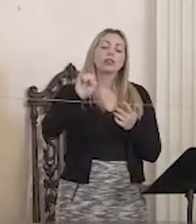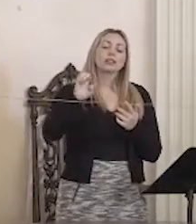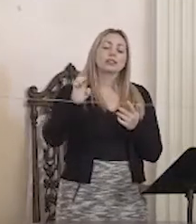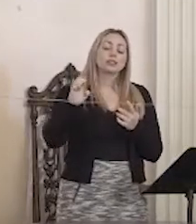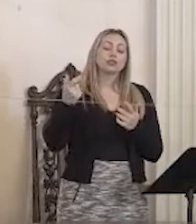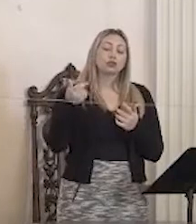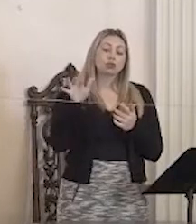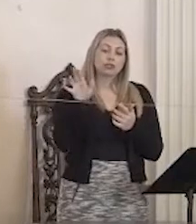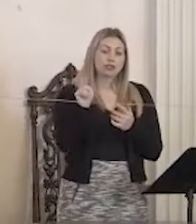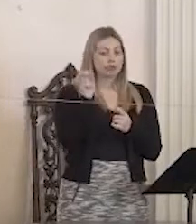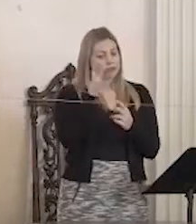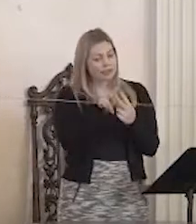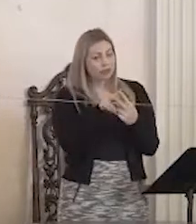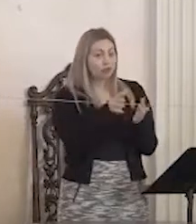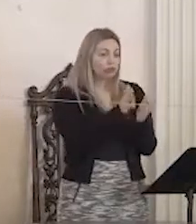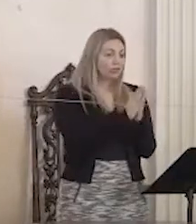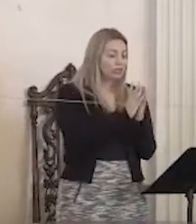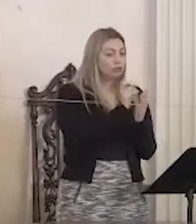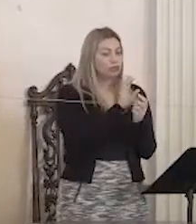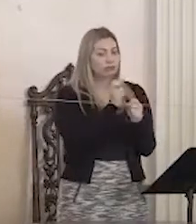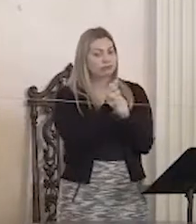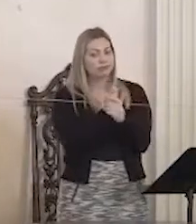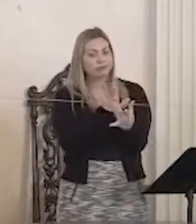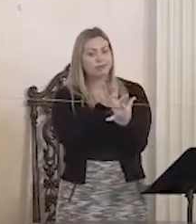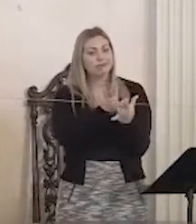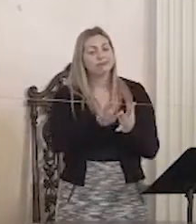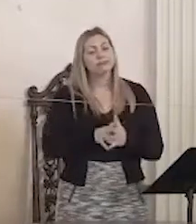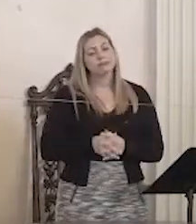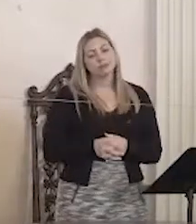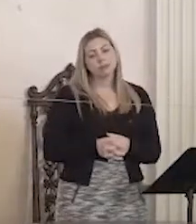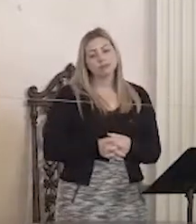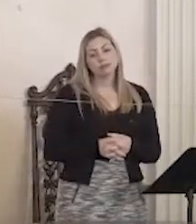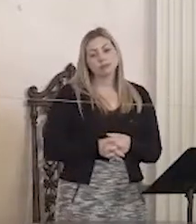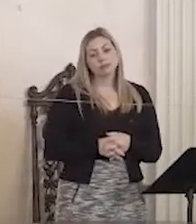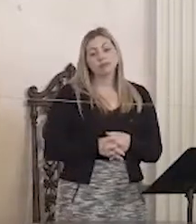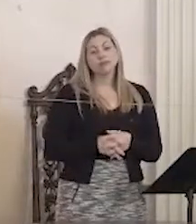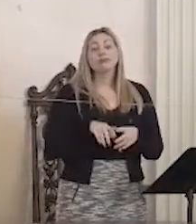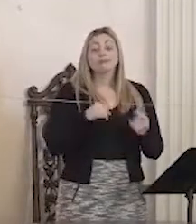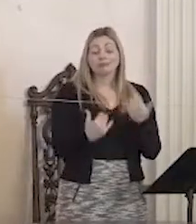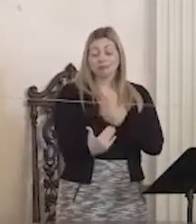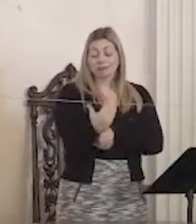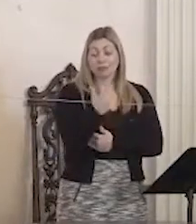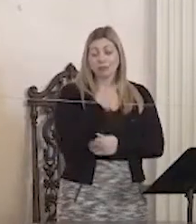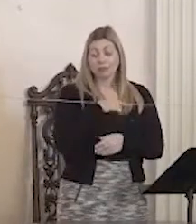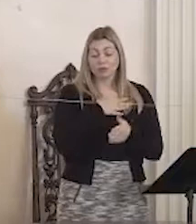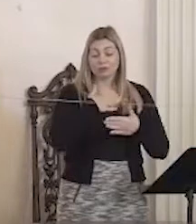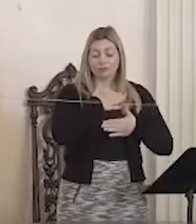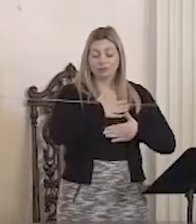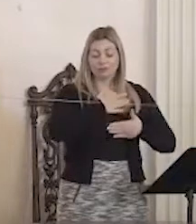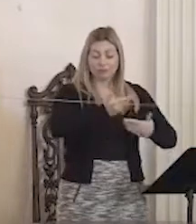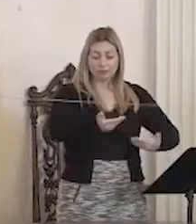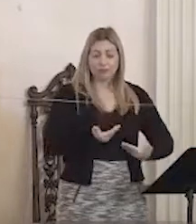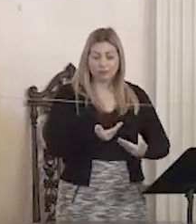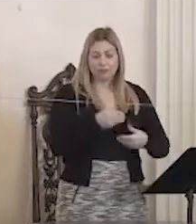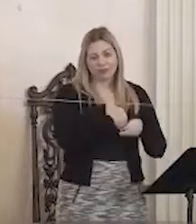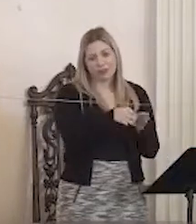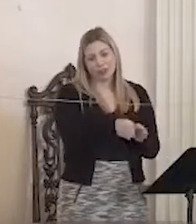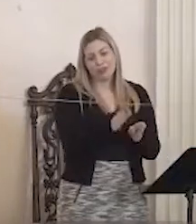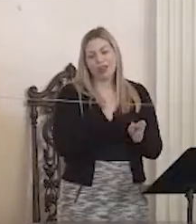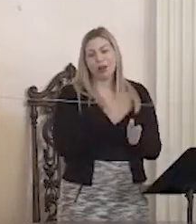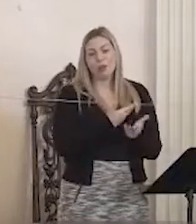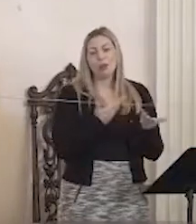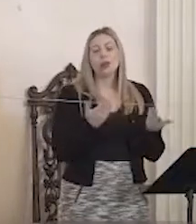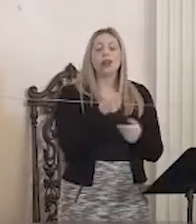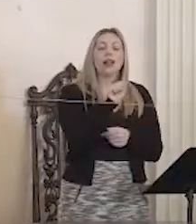either receive or make contact. And this morning, we are pleased to welcome in person our